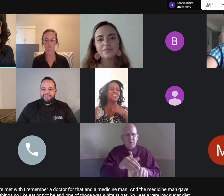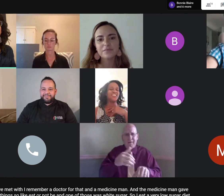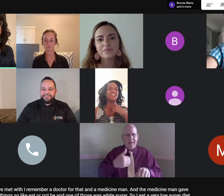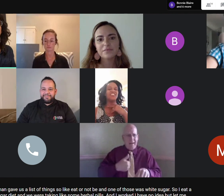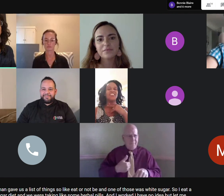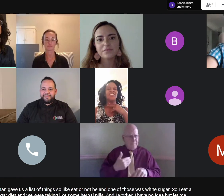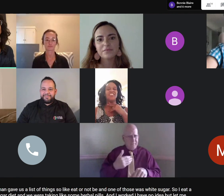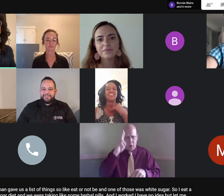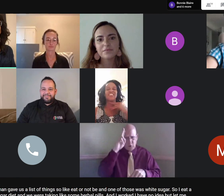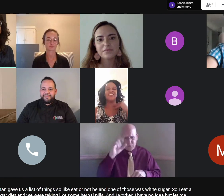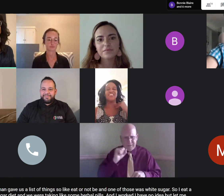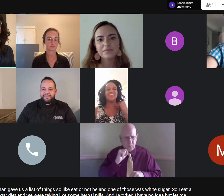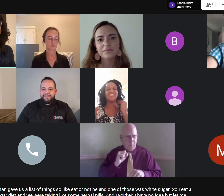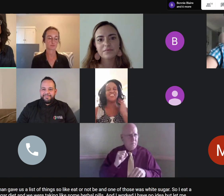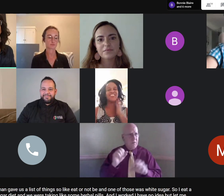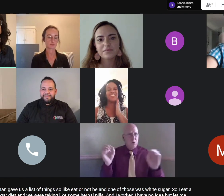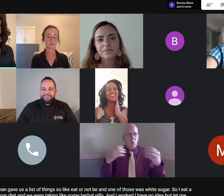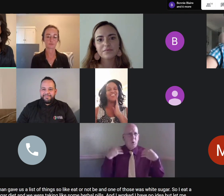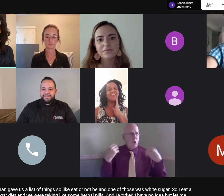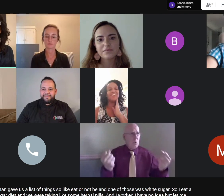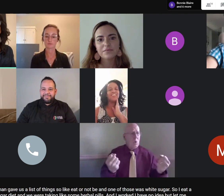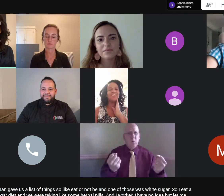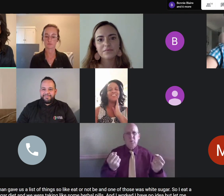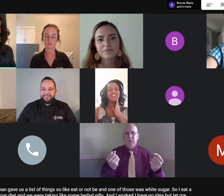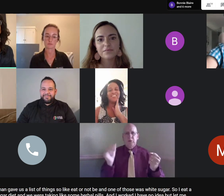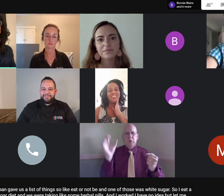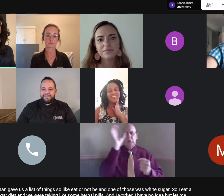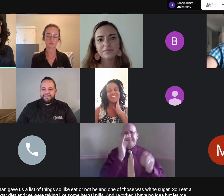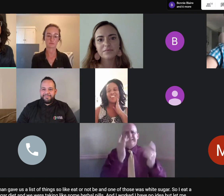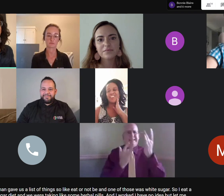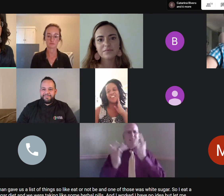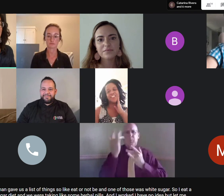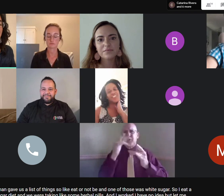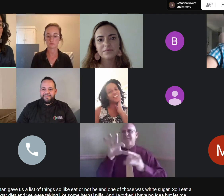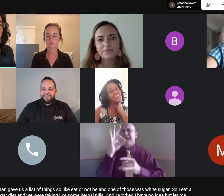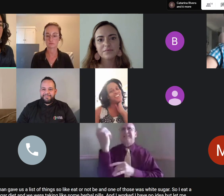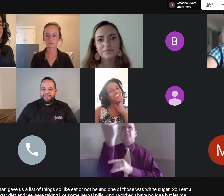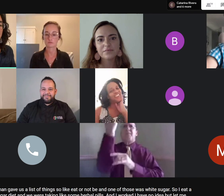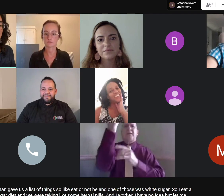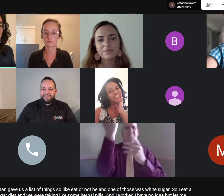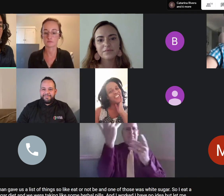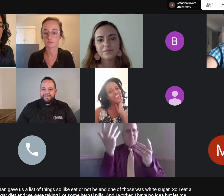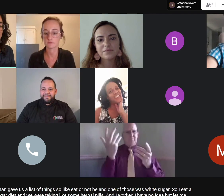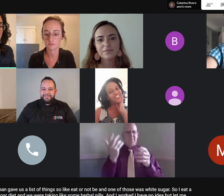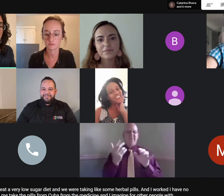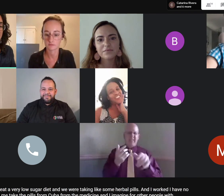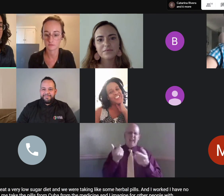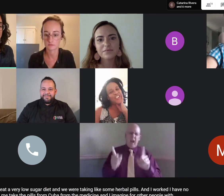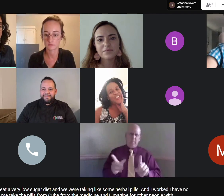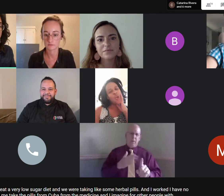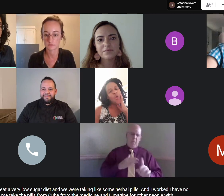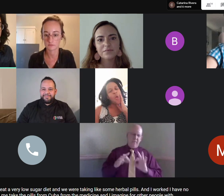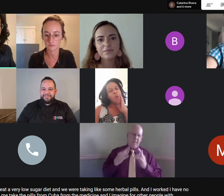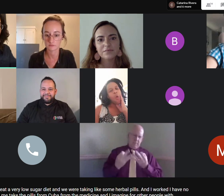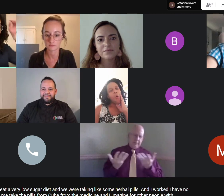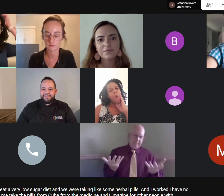no treatment? There's no cure. You search for something, some type of action. So that's something that happened in my